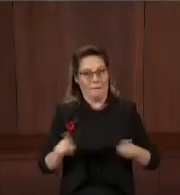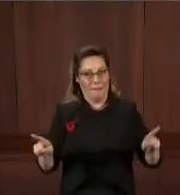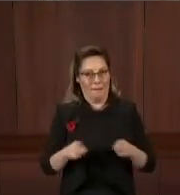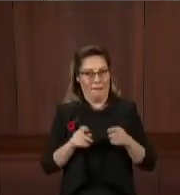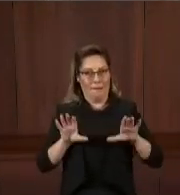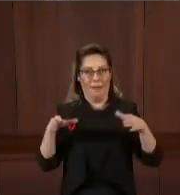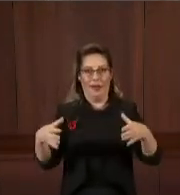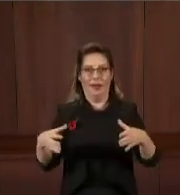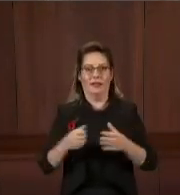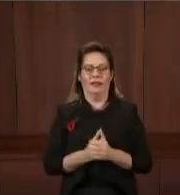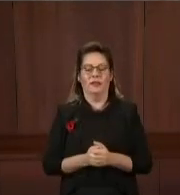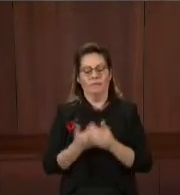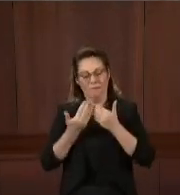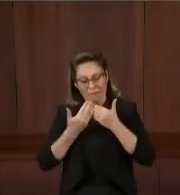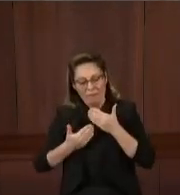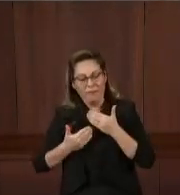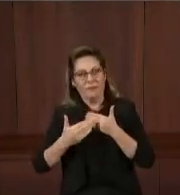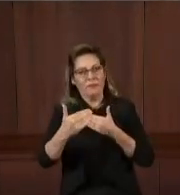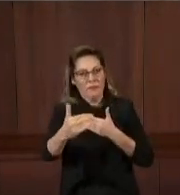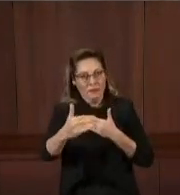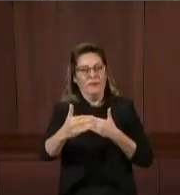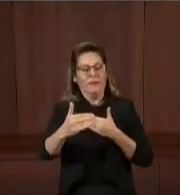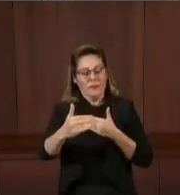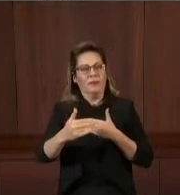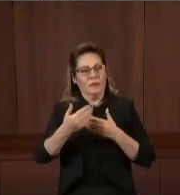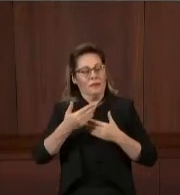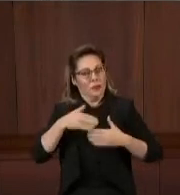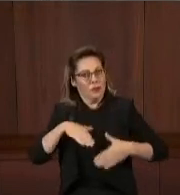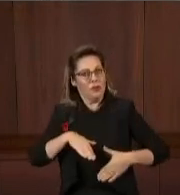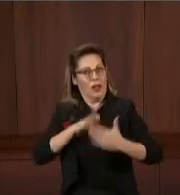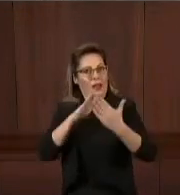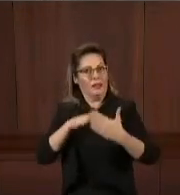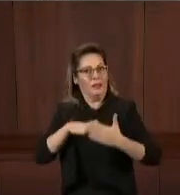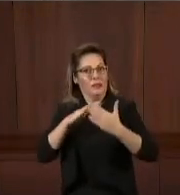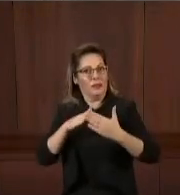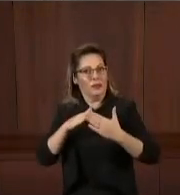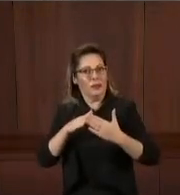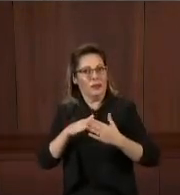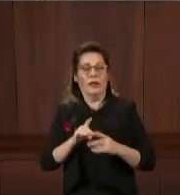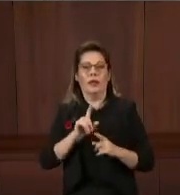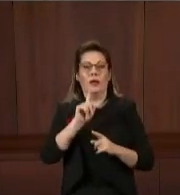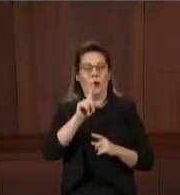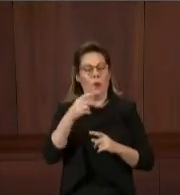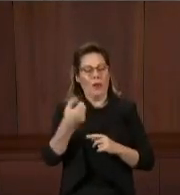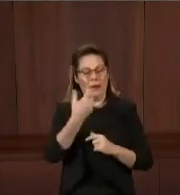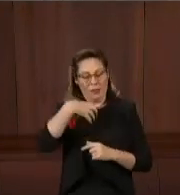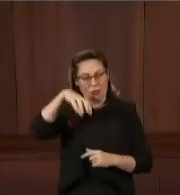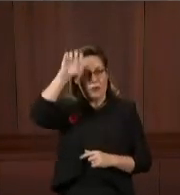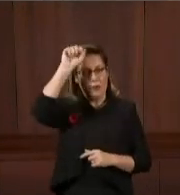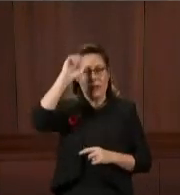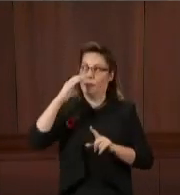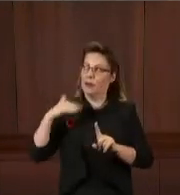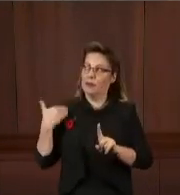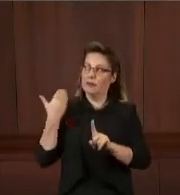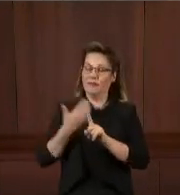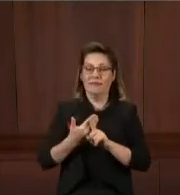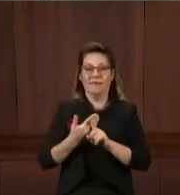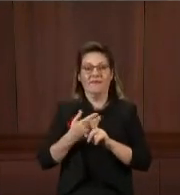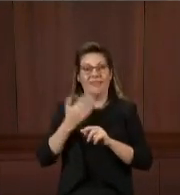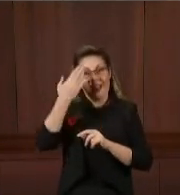times ahead, let us be inspired by the spirit of the Anzacs, whose distinctive qualities of